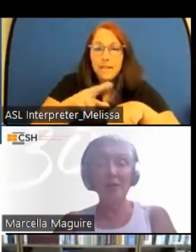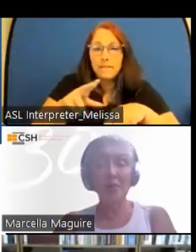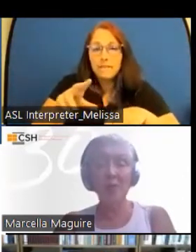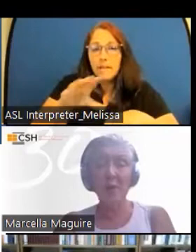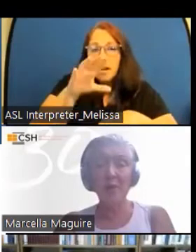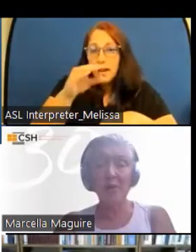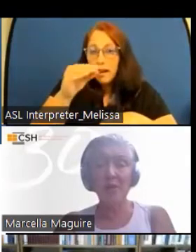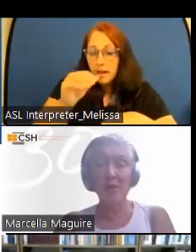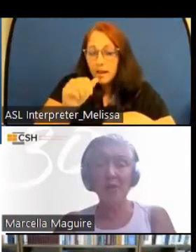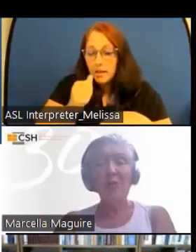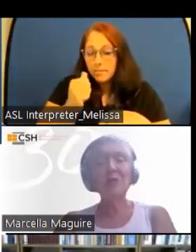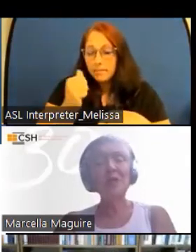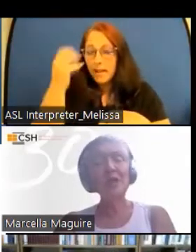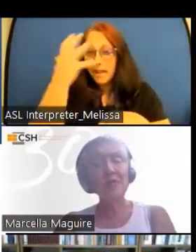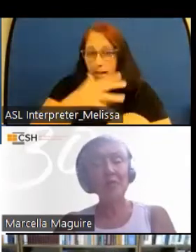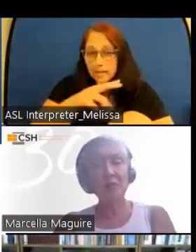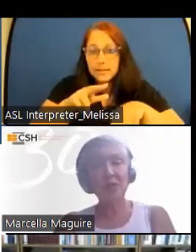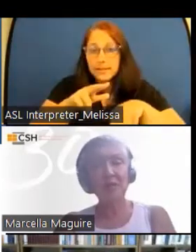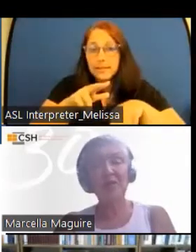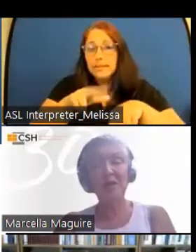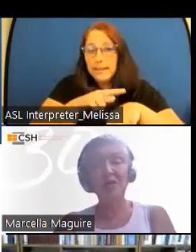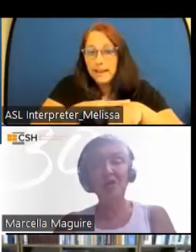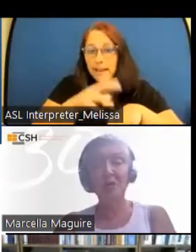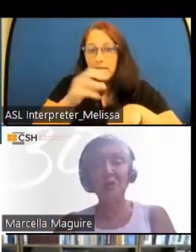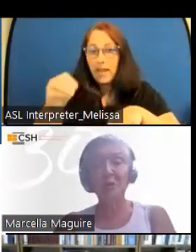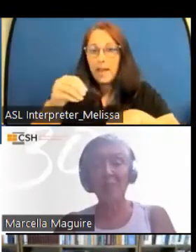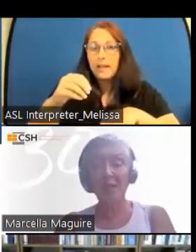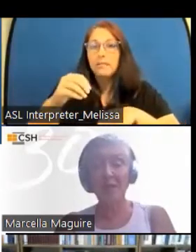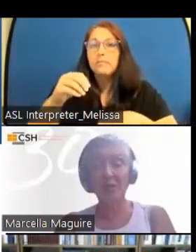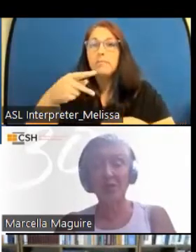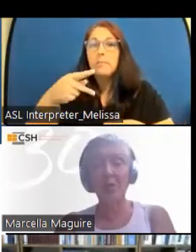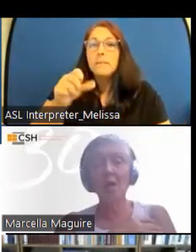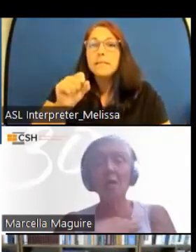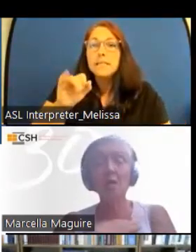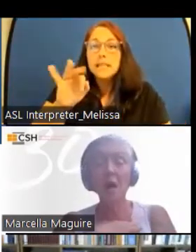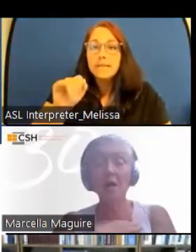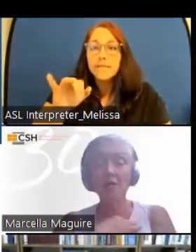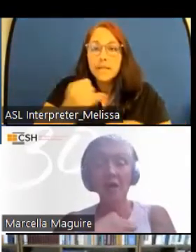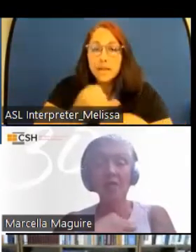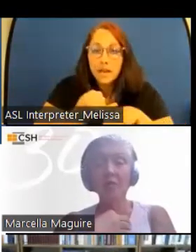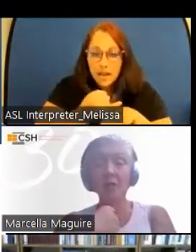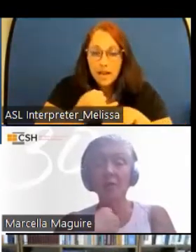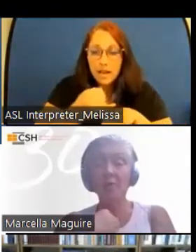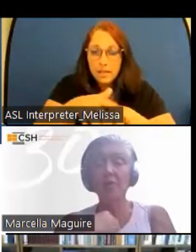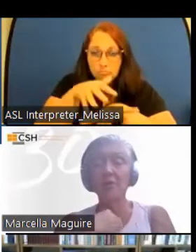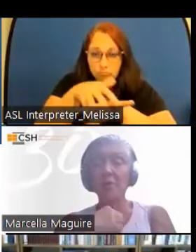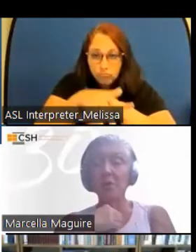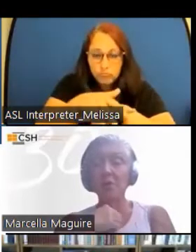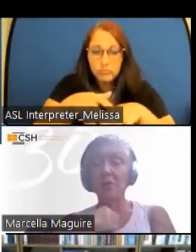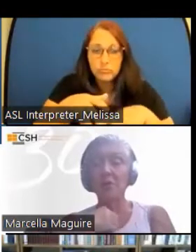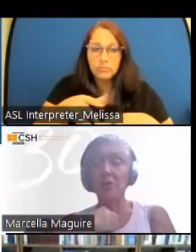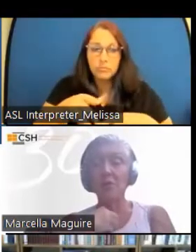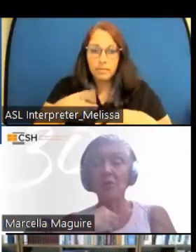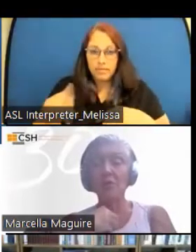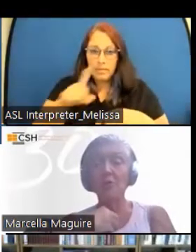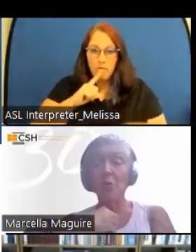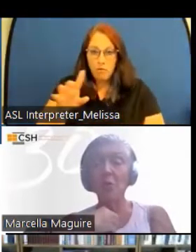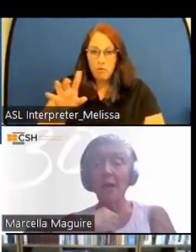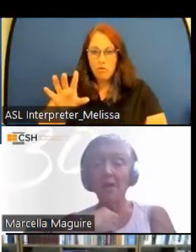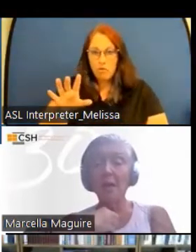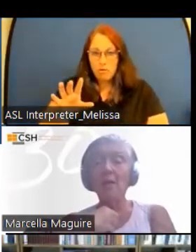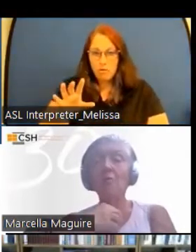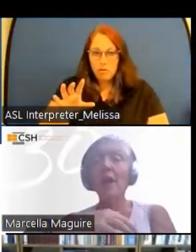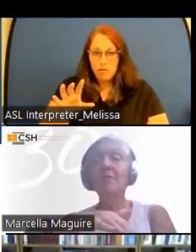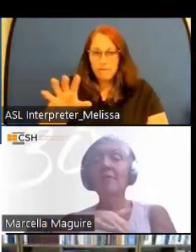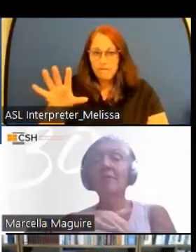of the homeless population. They're 7% of the unsheltered population. In contrast, 48% of people experiencing homelessness who were